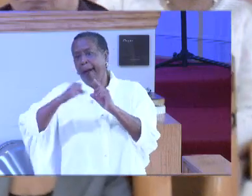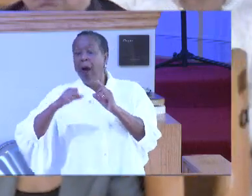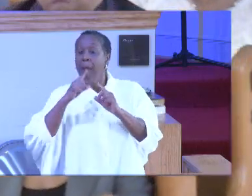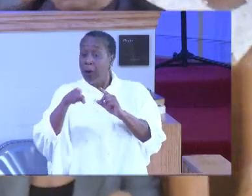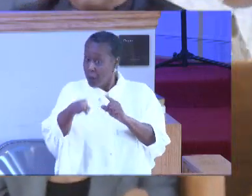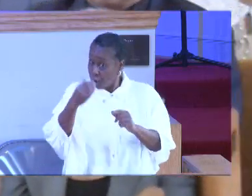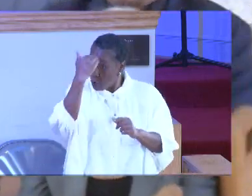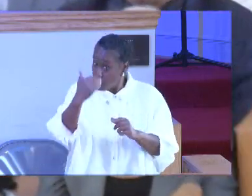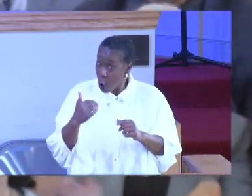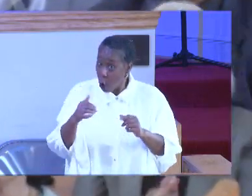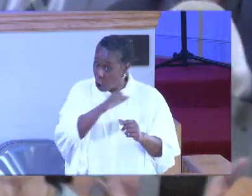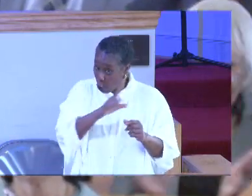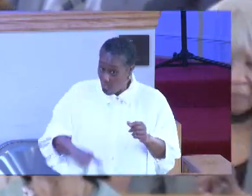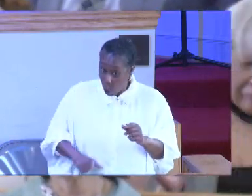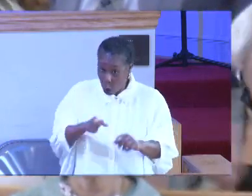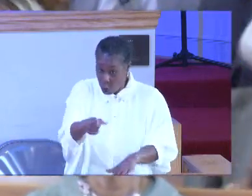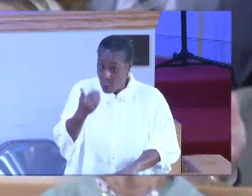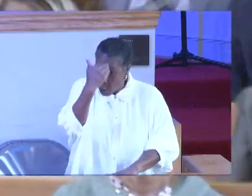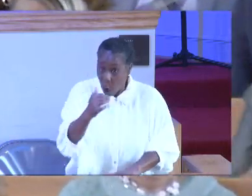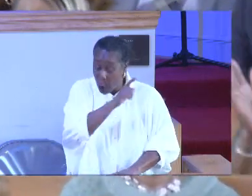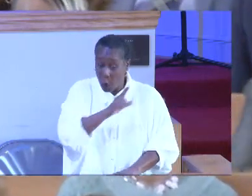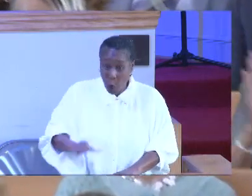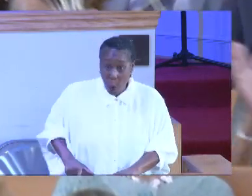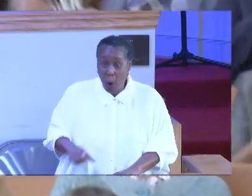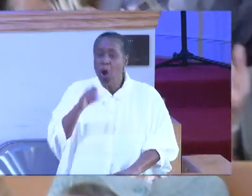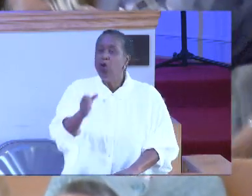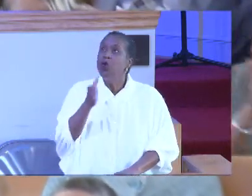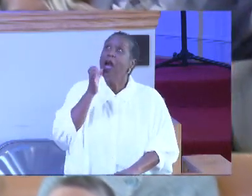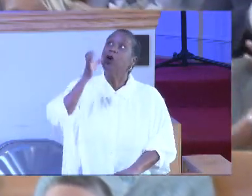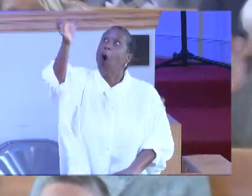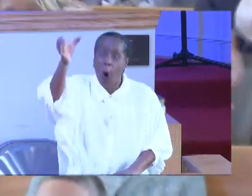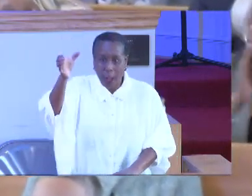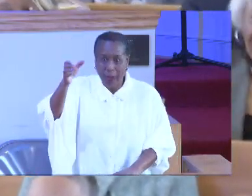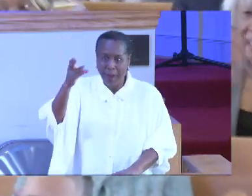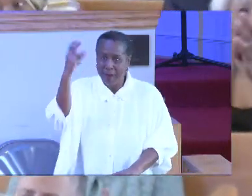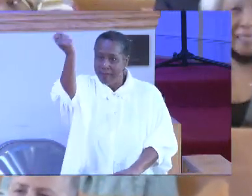the Lord for yourself, you can call him.